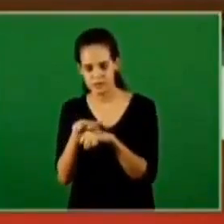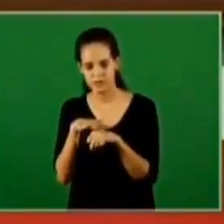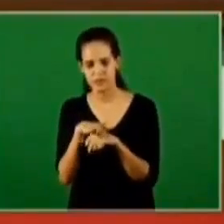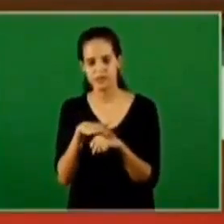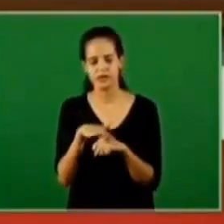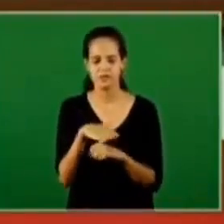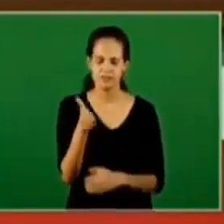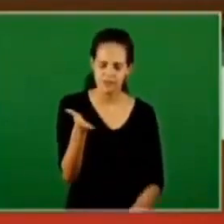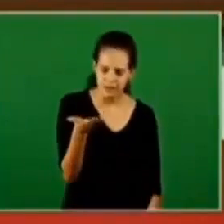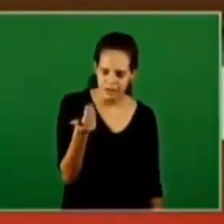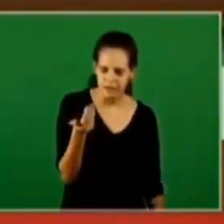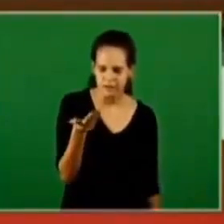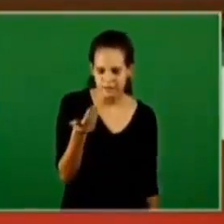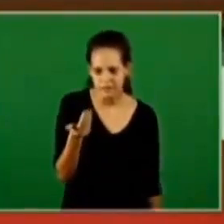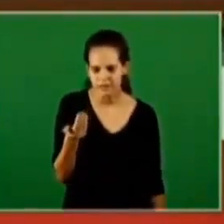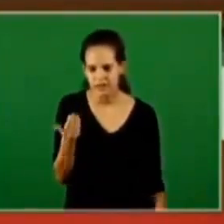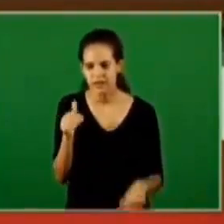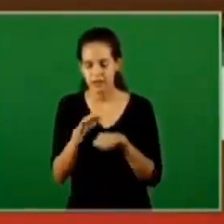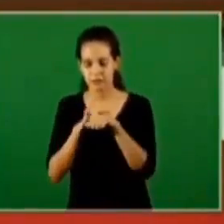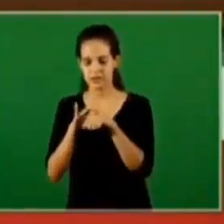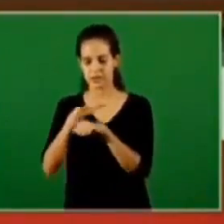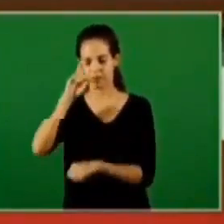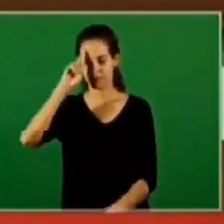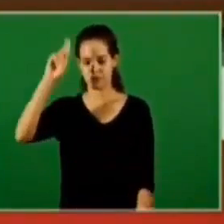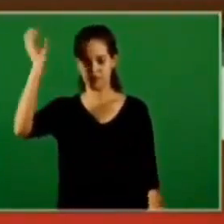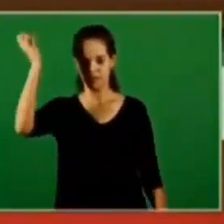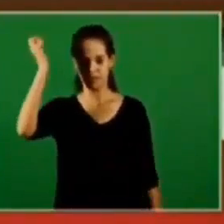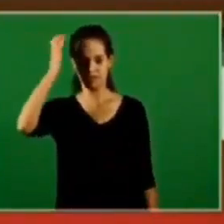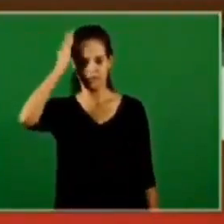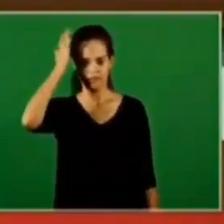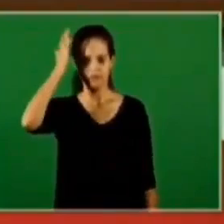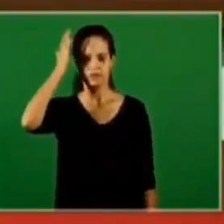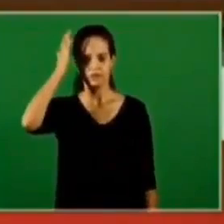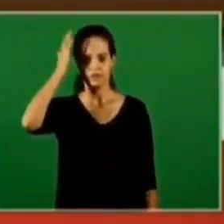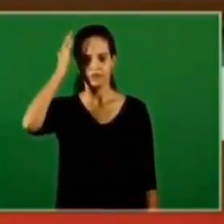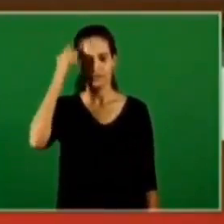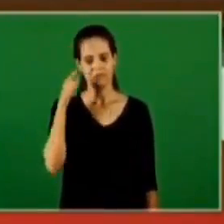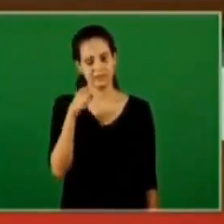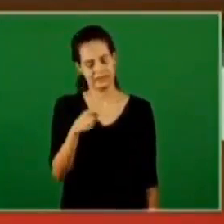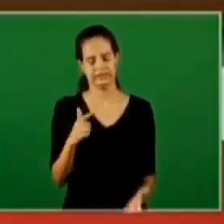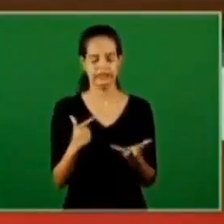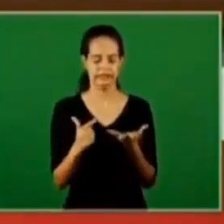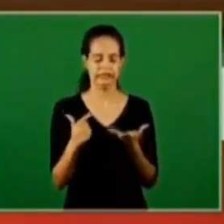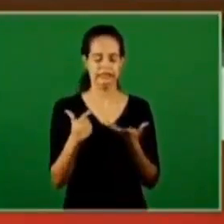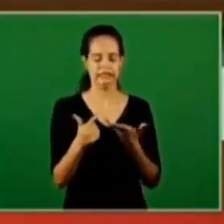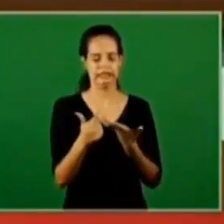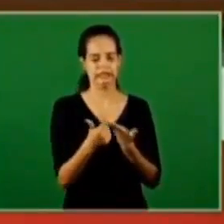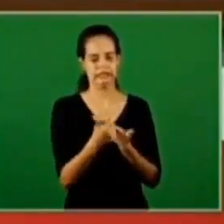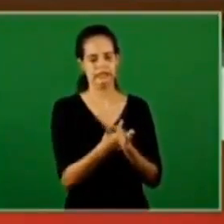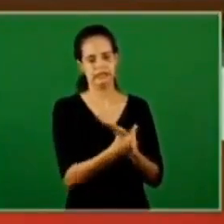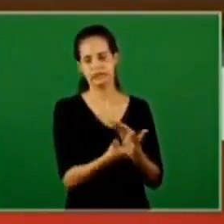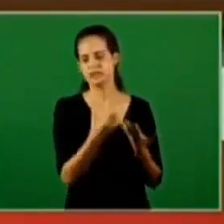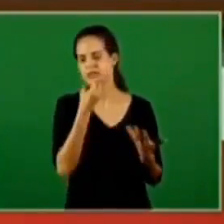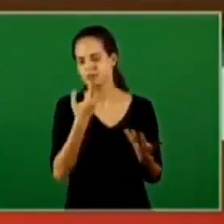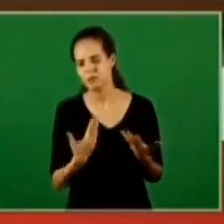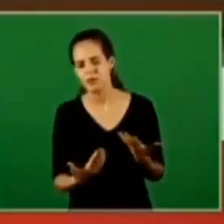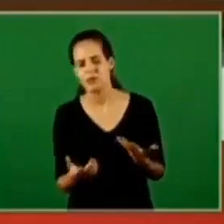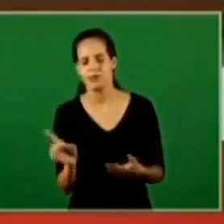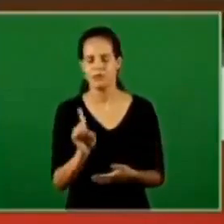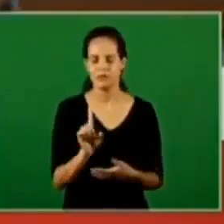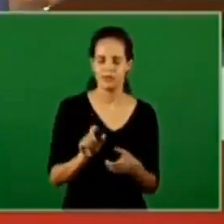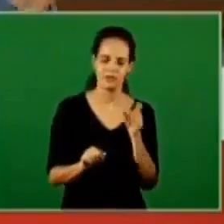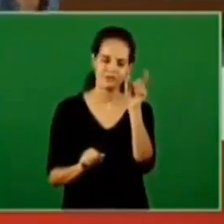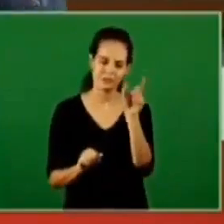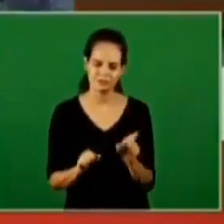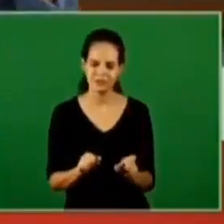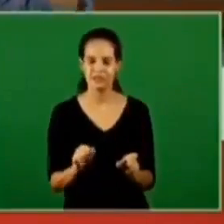began, look, we brought him and said, the Lord has given a revelation regarding this. You're not supposed to, for you to have